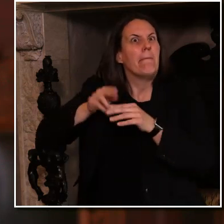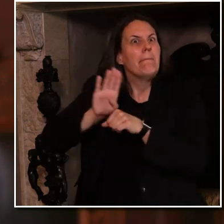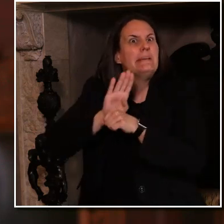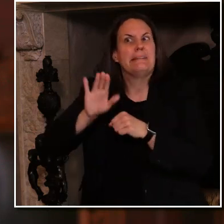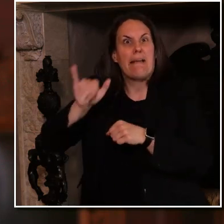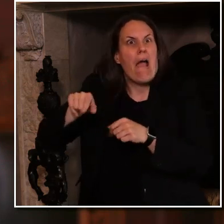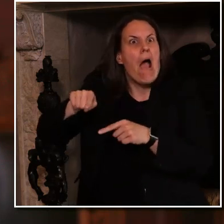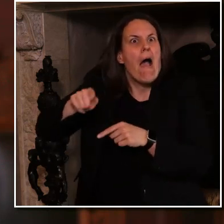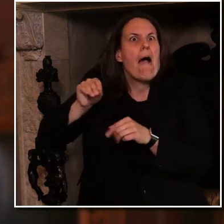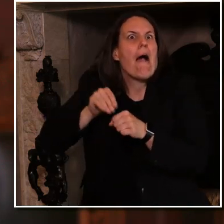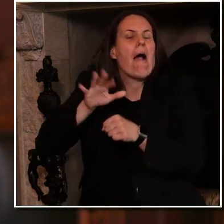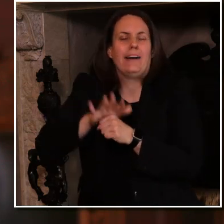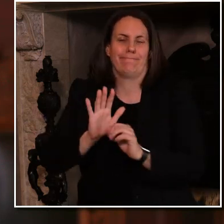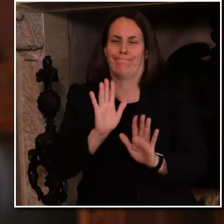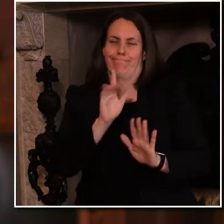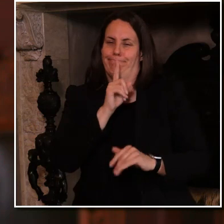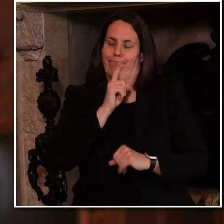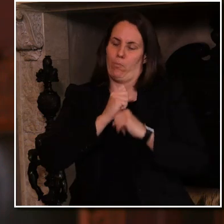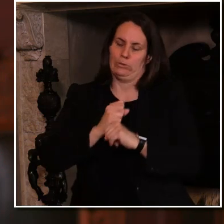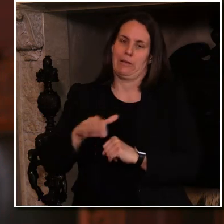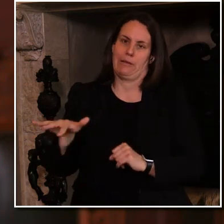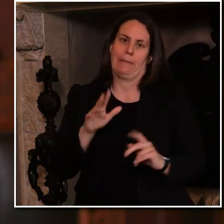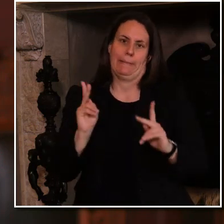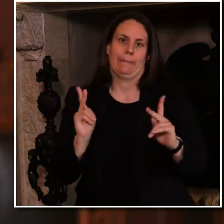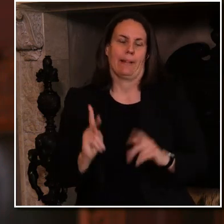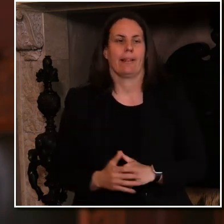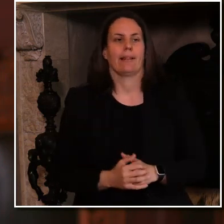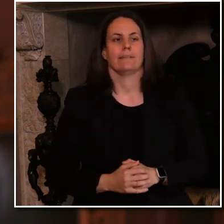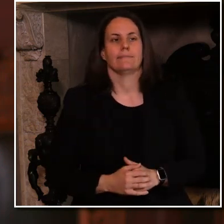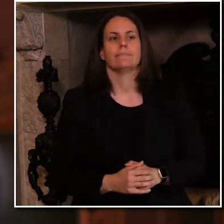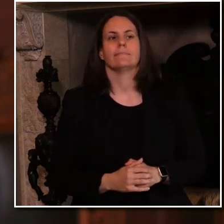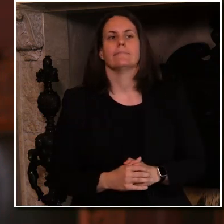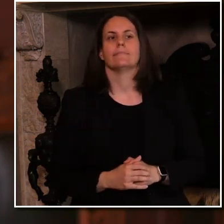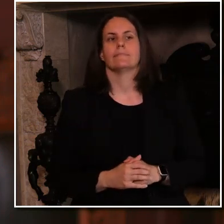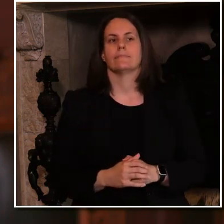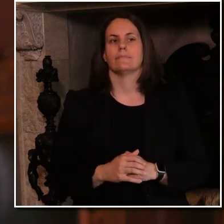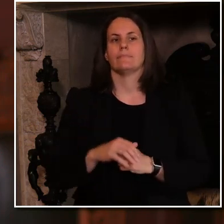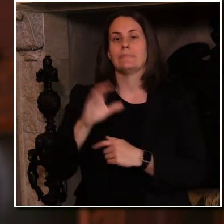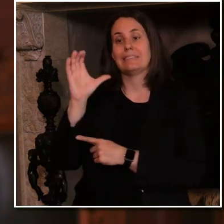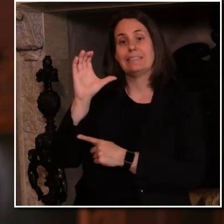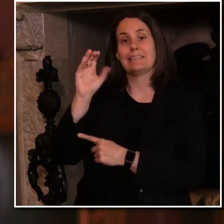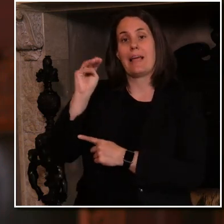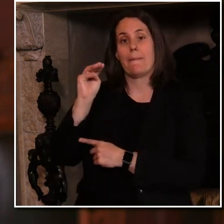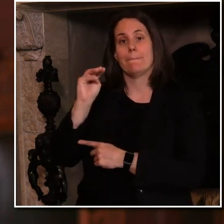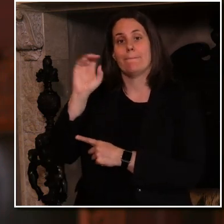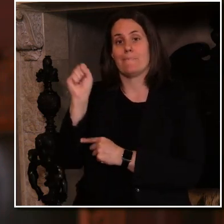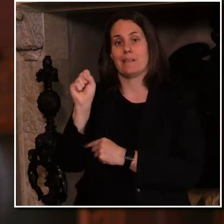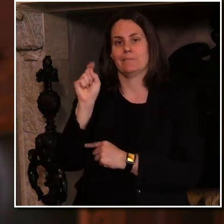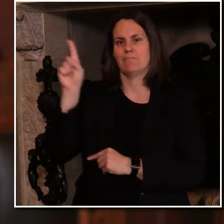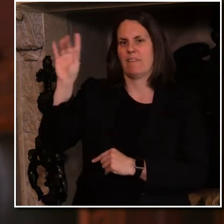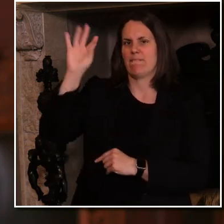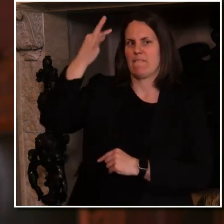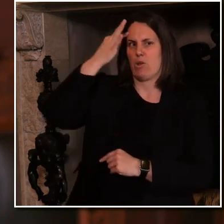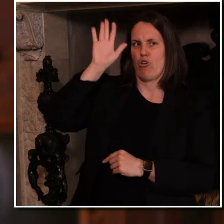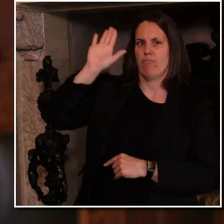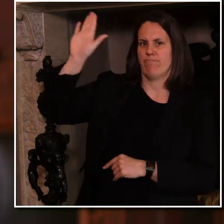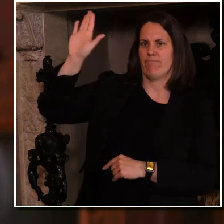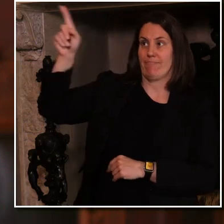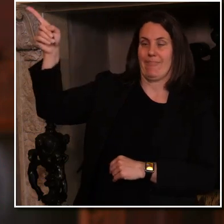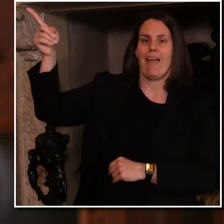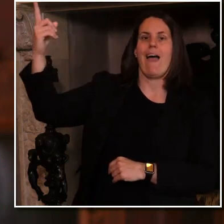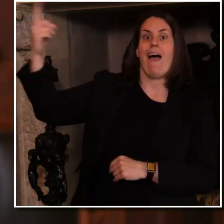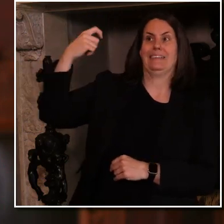for additional reporting from long-term care facilities, and so that may, as that moves forward,